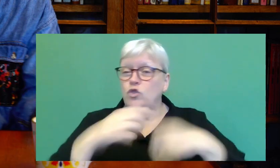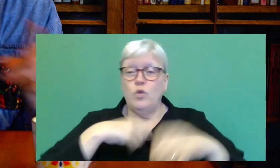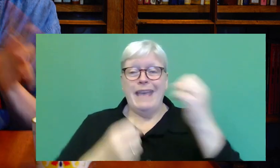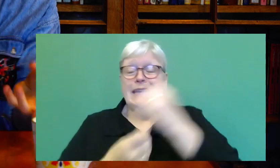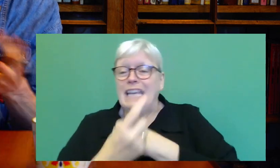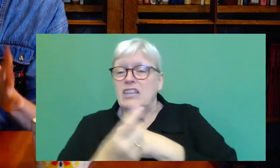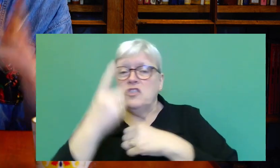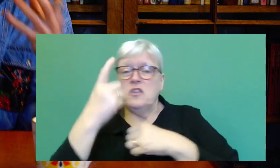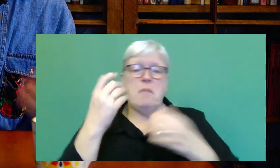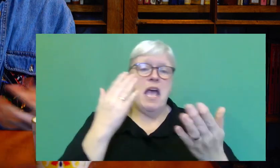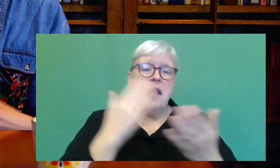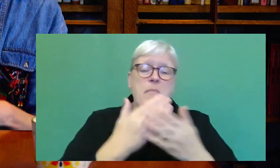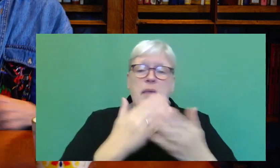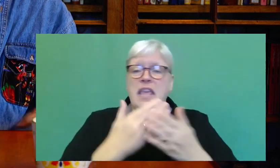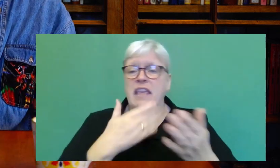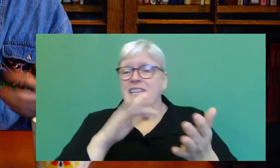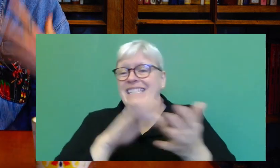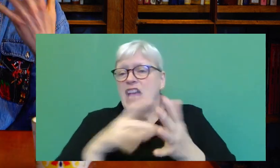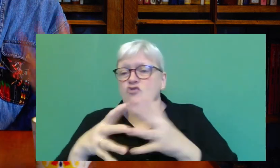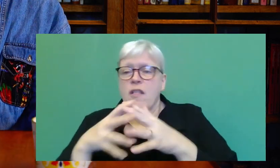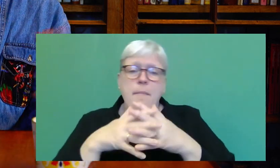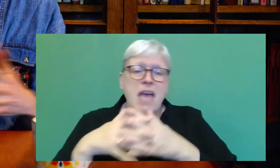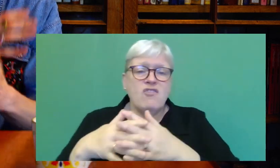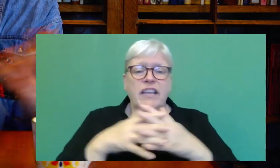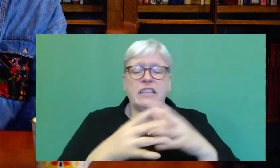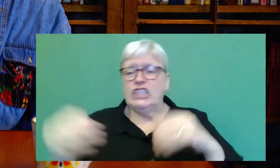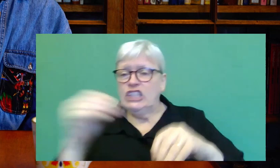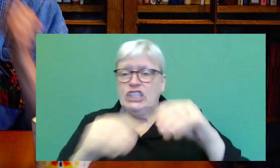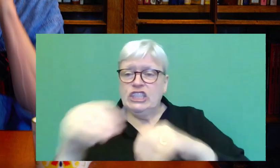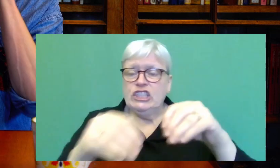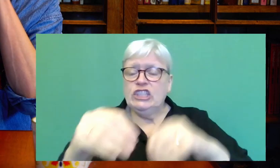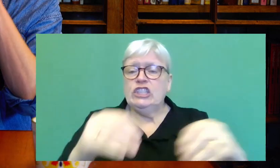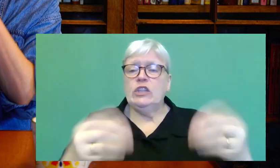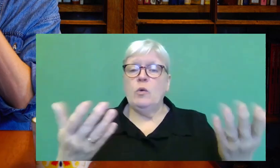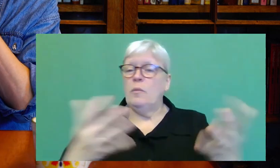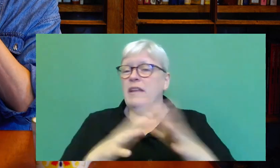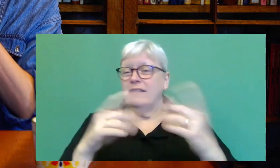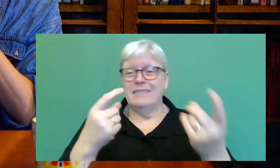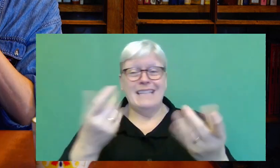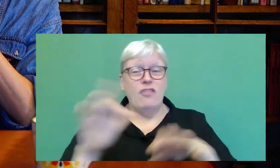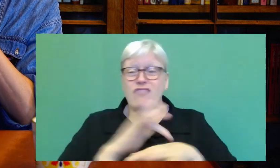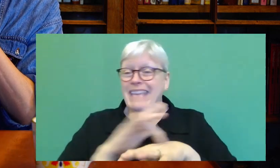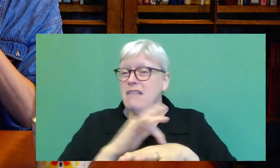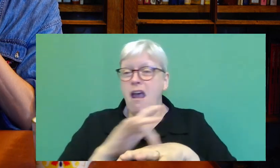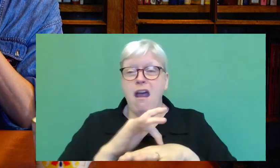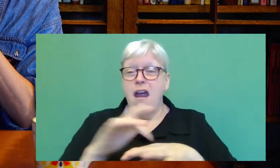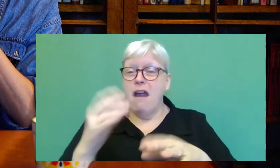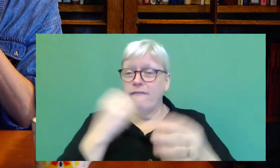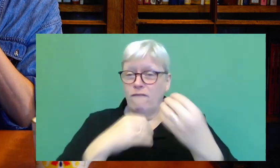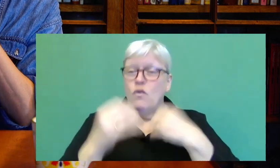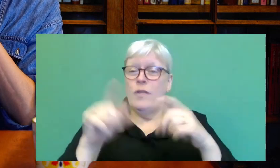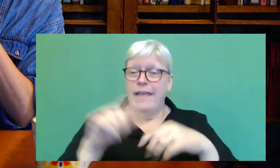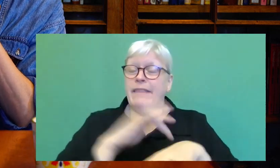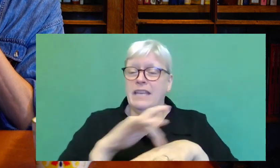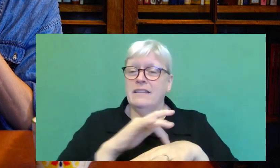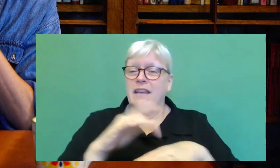Central American food that you're assembling yourself, or, you know, there's a whole theatrics around it as well. And it's taking a moment down to sit down